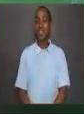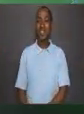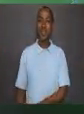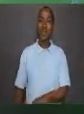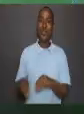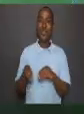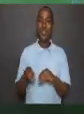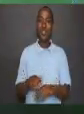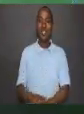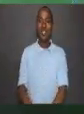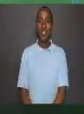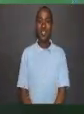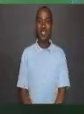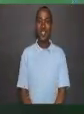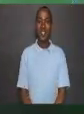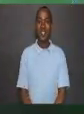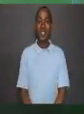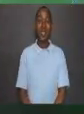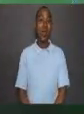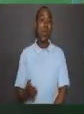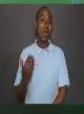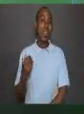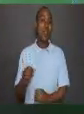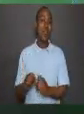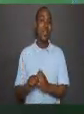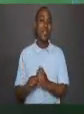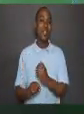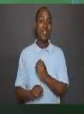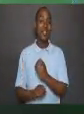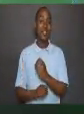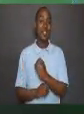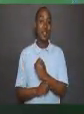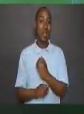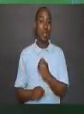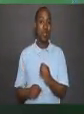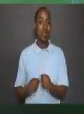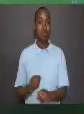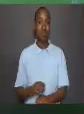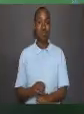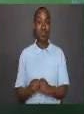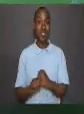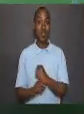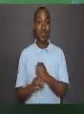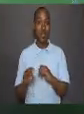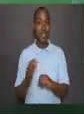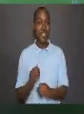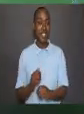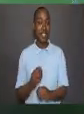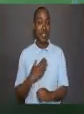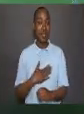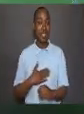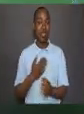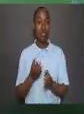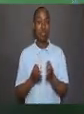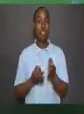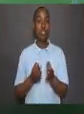Students, based on what we learned from our previous lesson, please explain